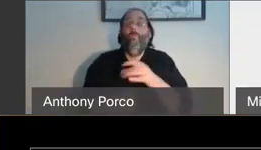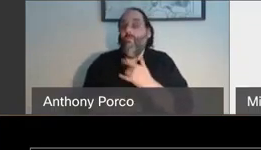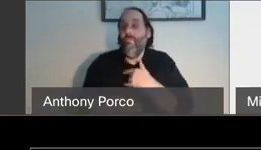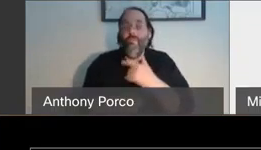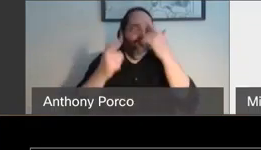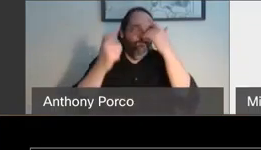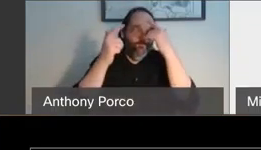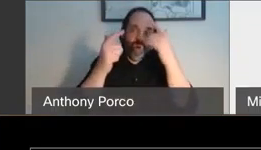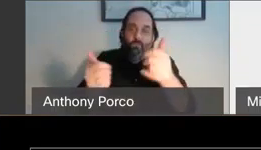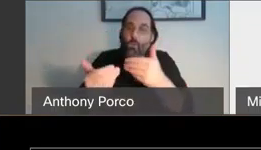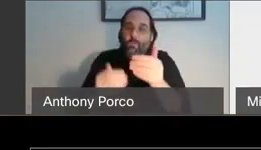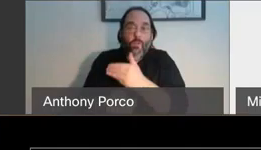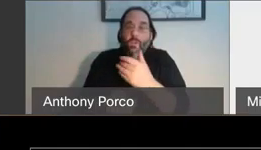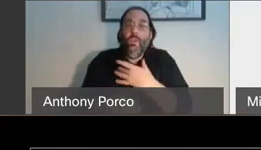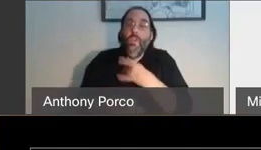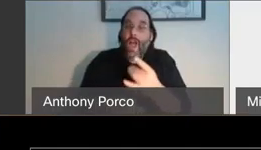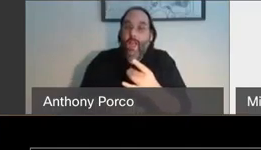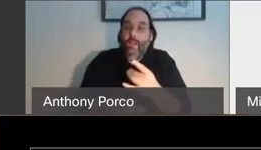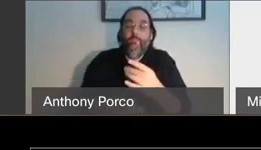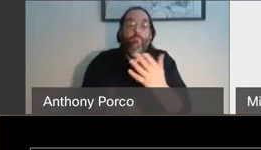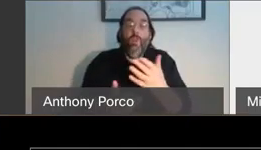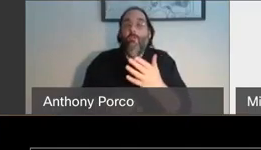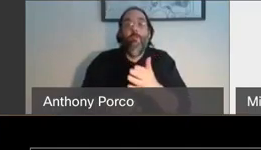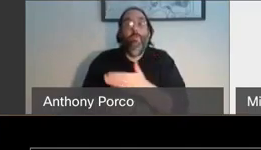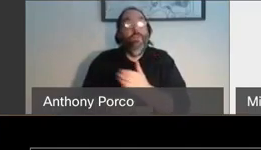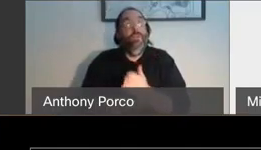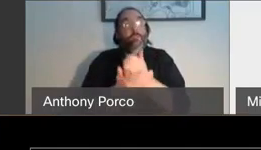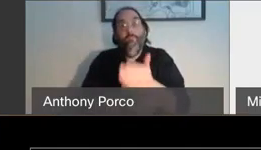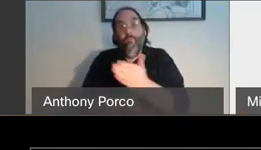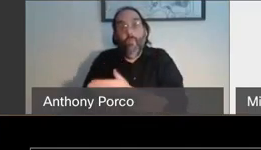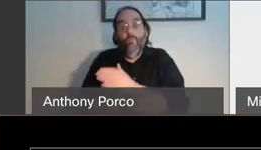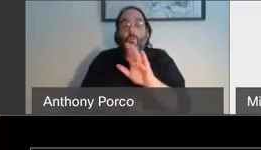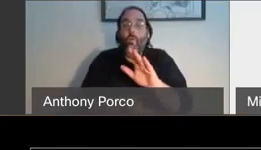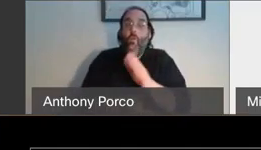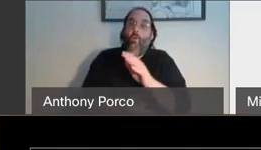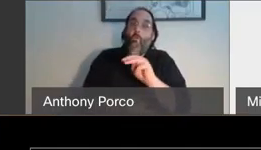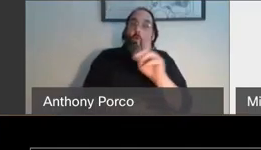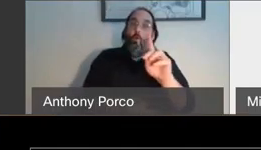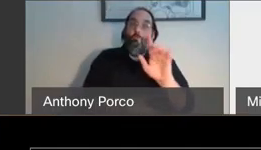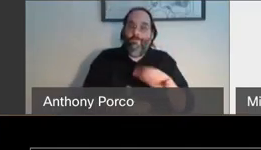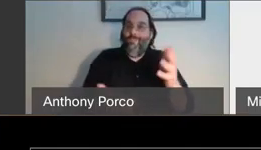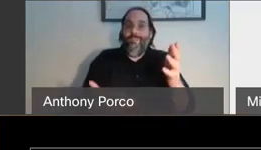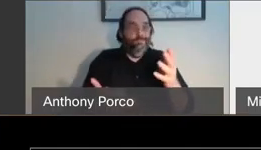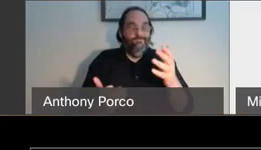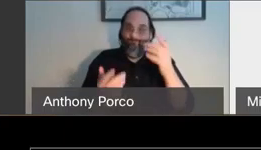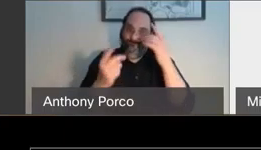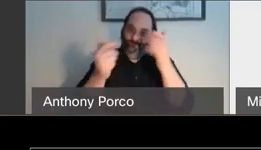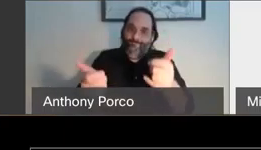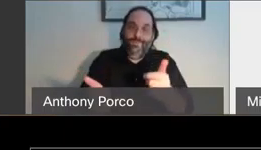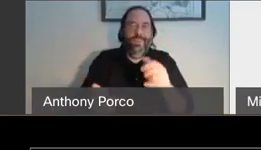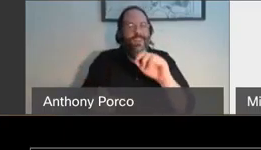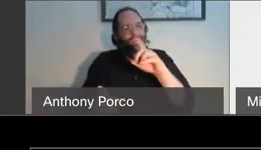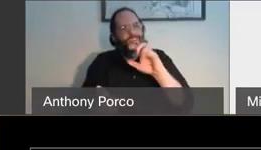whatever you feel you need to boost your mood, there's a song for that. Derek has shown us that because he's been playing great songs all morning. Good job,